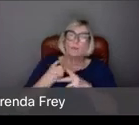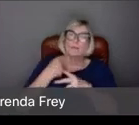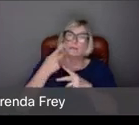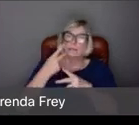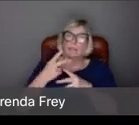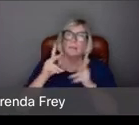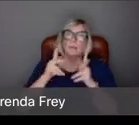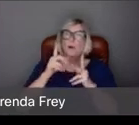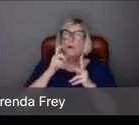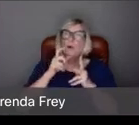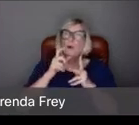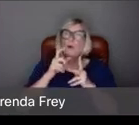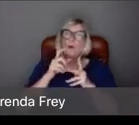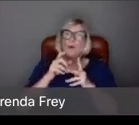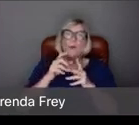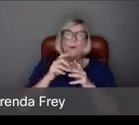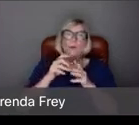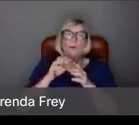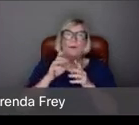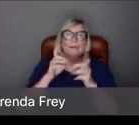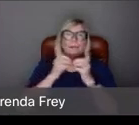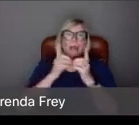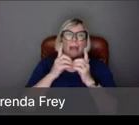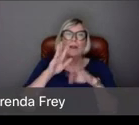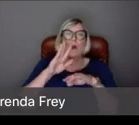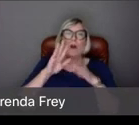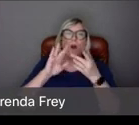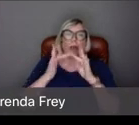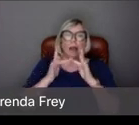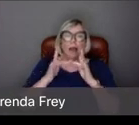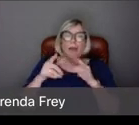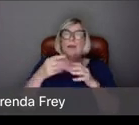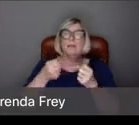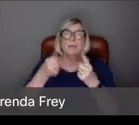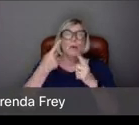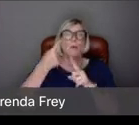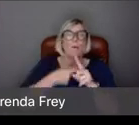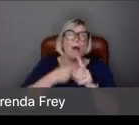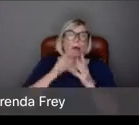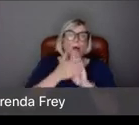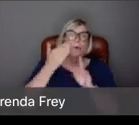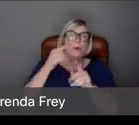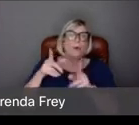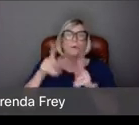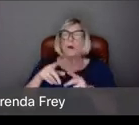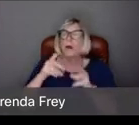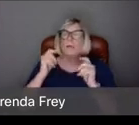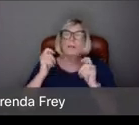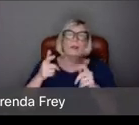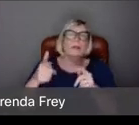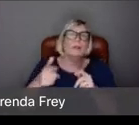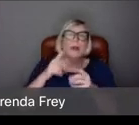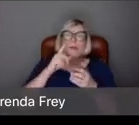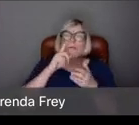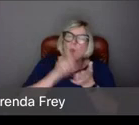in relationships online. They spend a month getting to know a person, and all of a sudden they've fallen in love and they start sending them money.